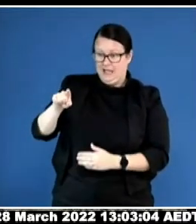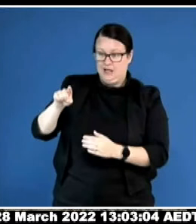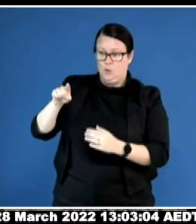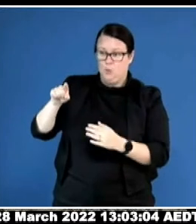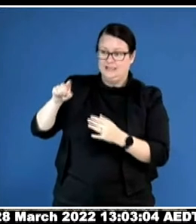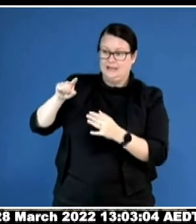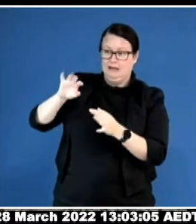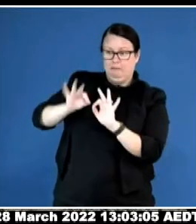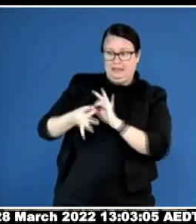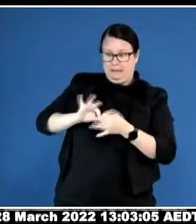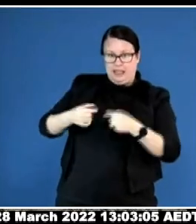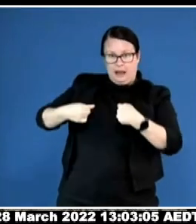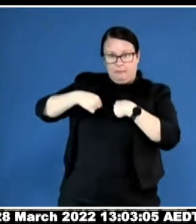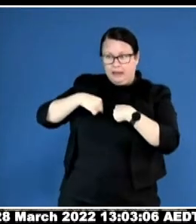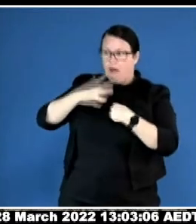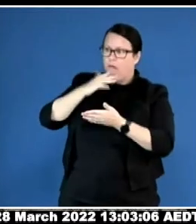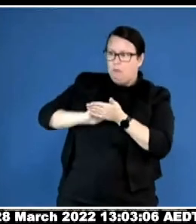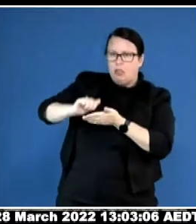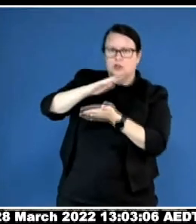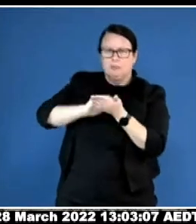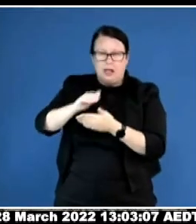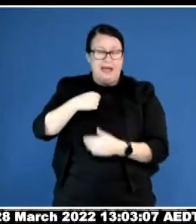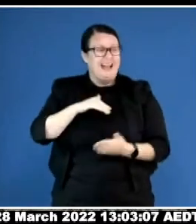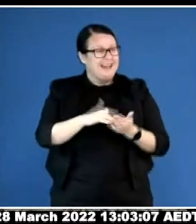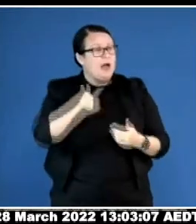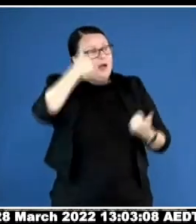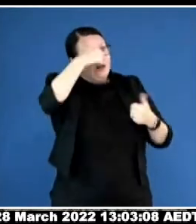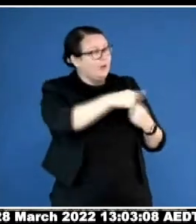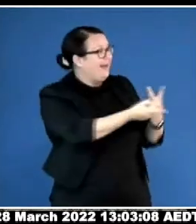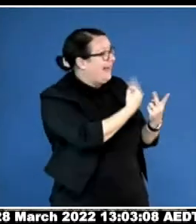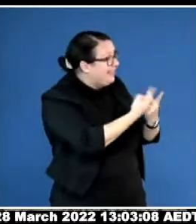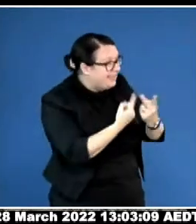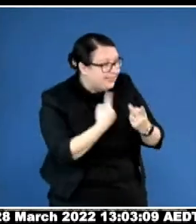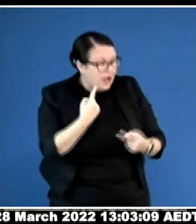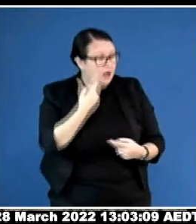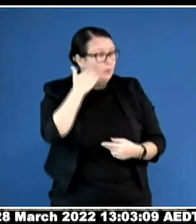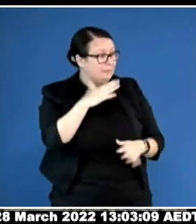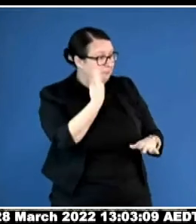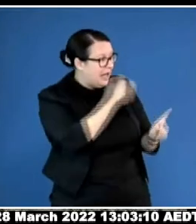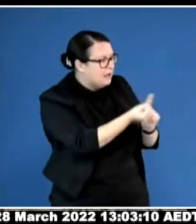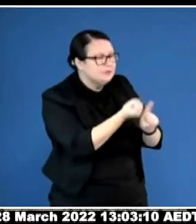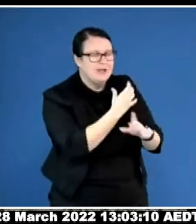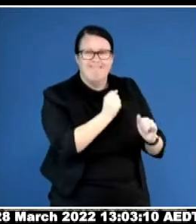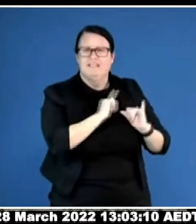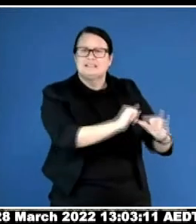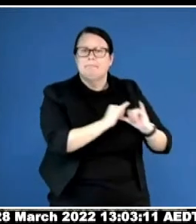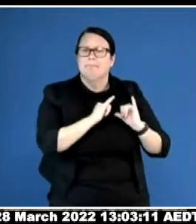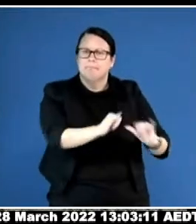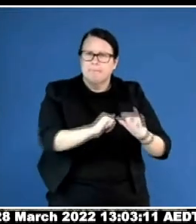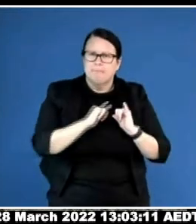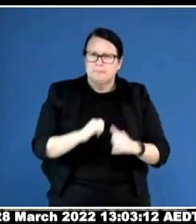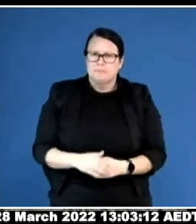that, you know, men like this do, that I've heard from so many other women, that cycle of abuse, is that none of that stuff was